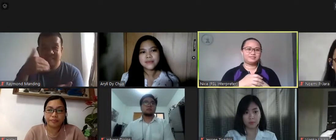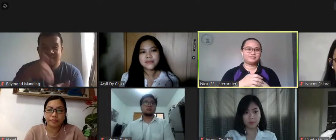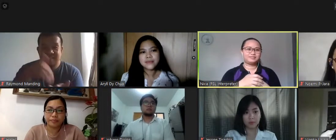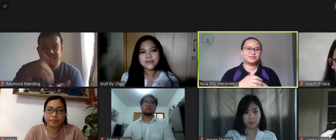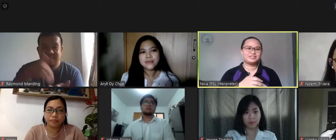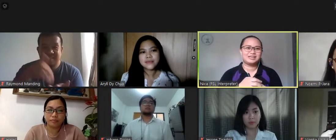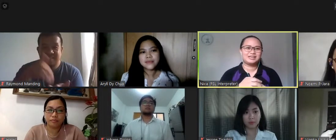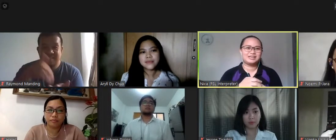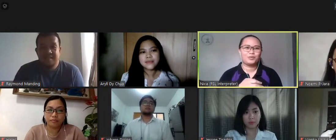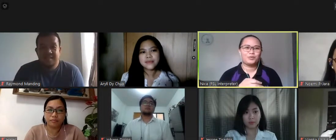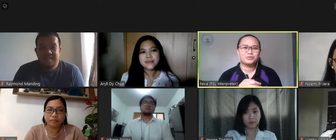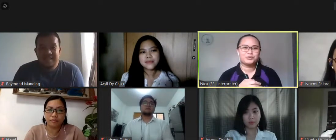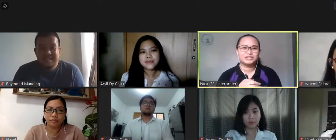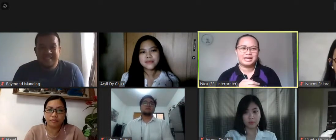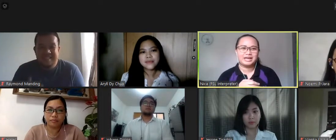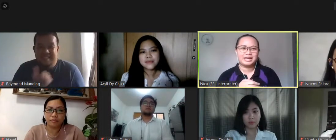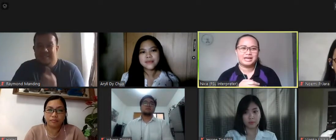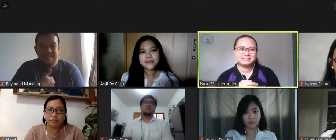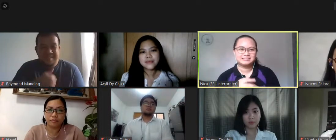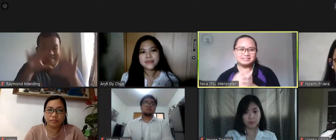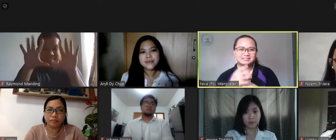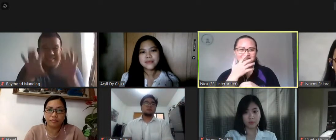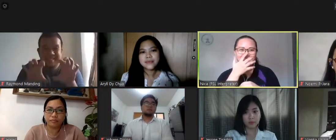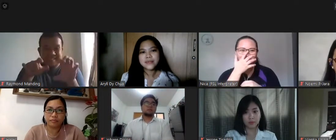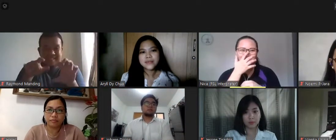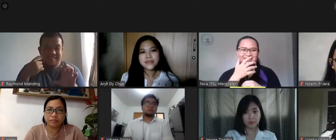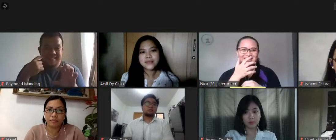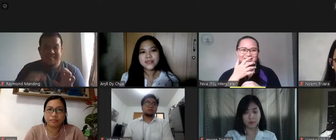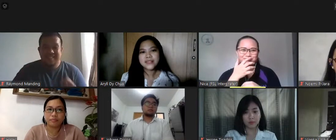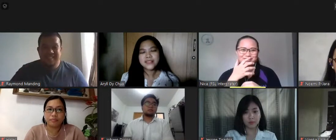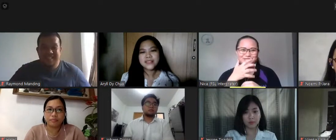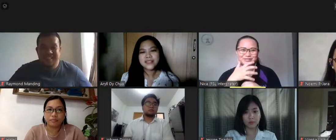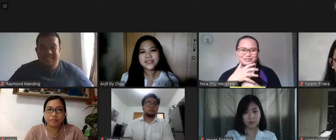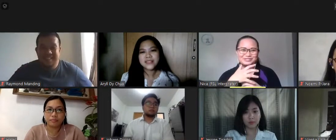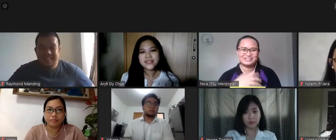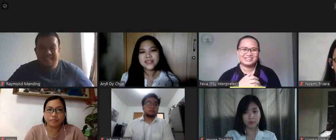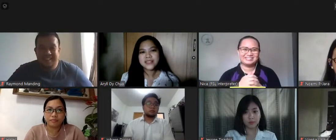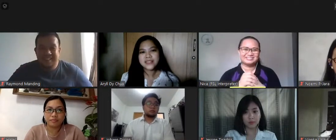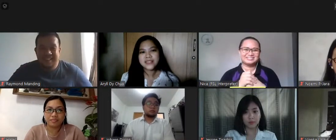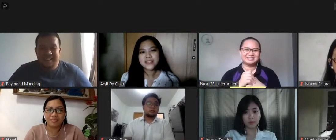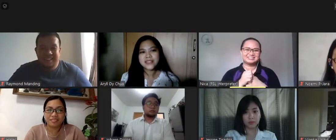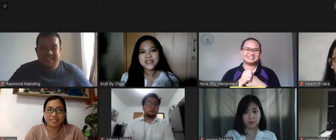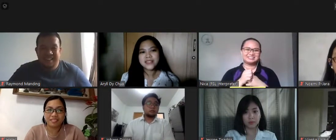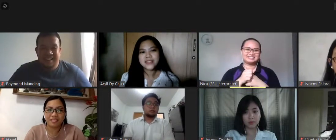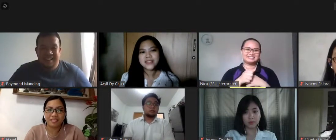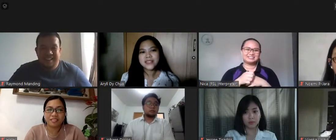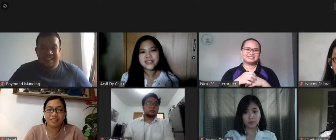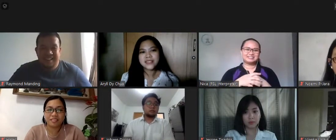So, sige po. One more time, please. Sorry kasi nag-freeze yung screen ko.